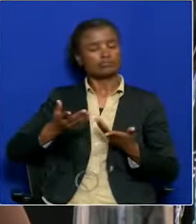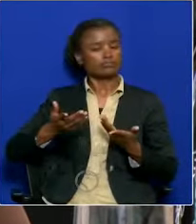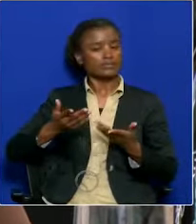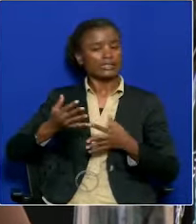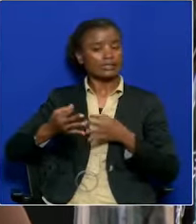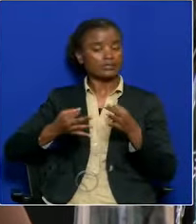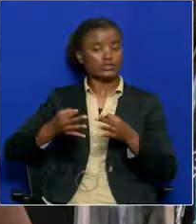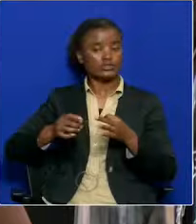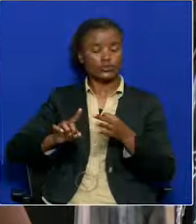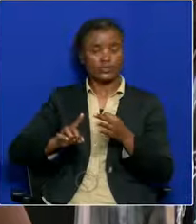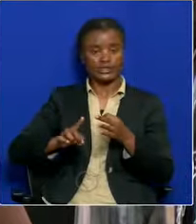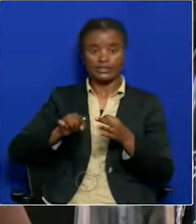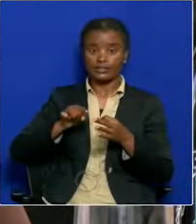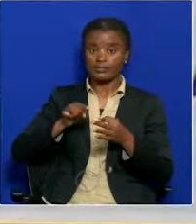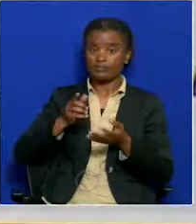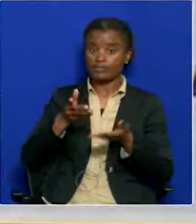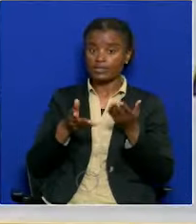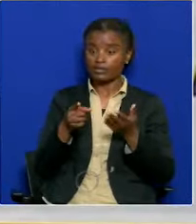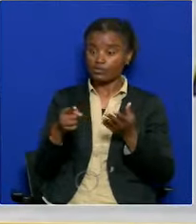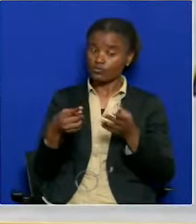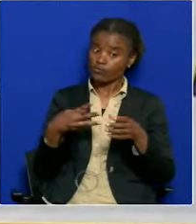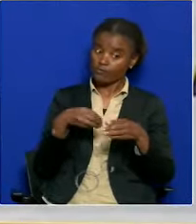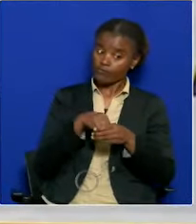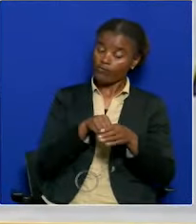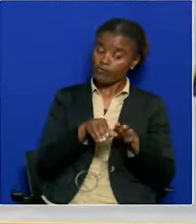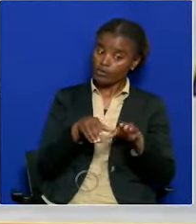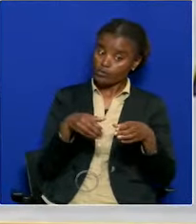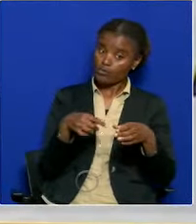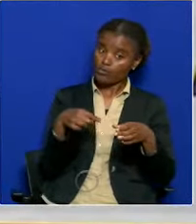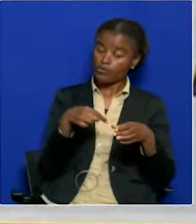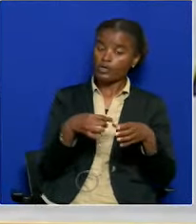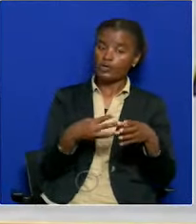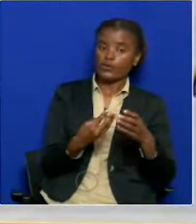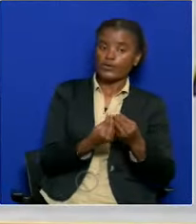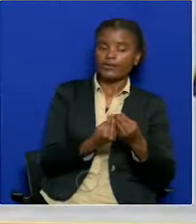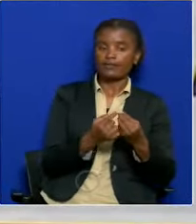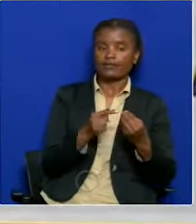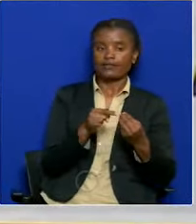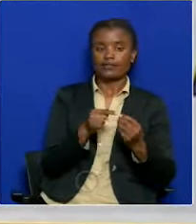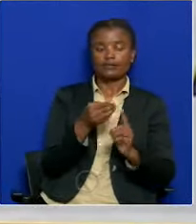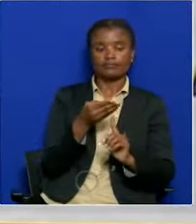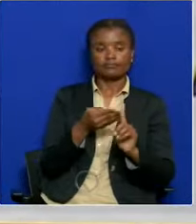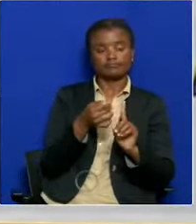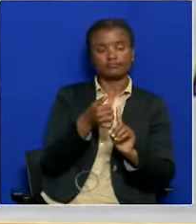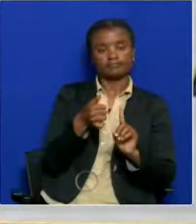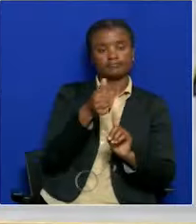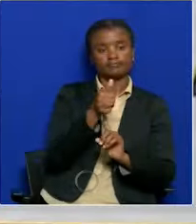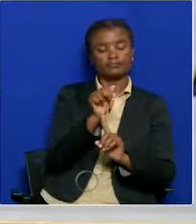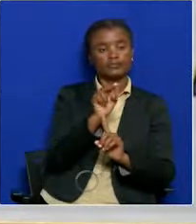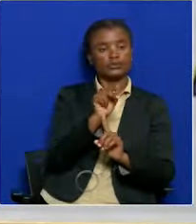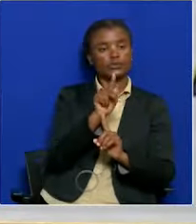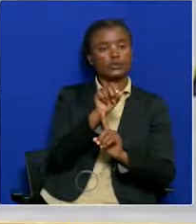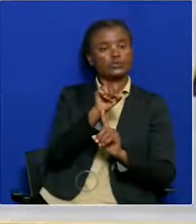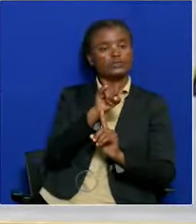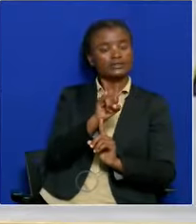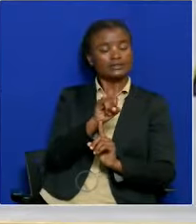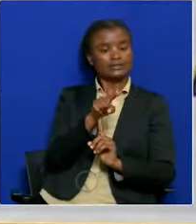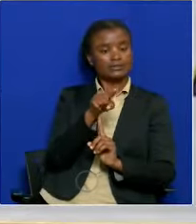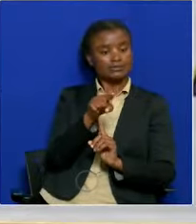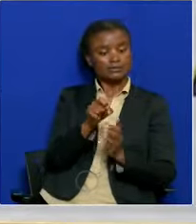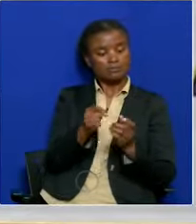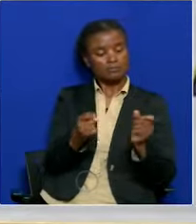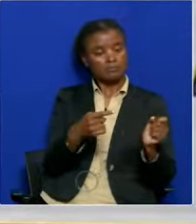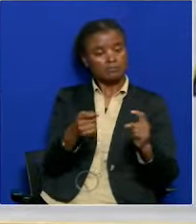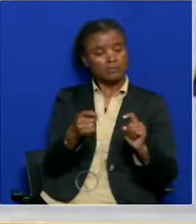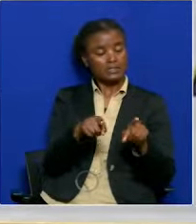because you are in that faction with Sergeant Nkosi. There's a brother in arms sharing the same articles with you. Do you care